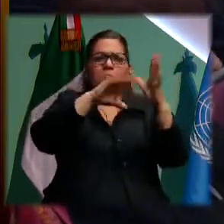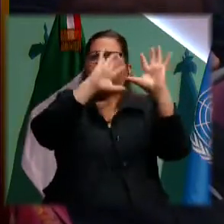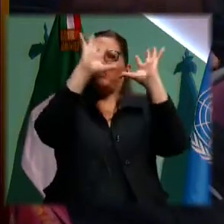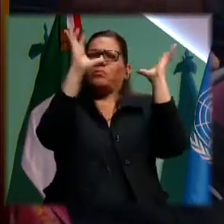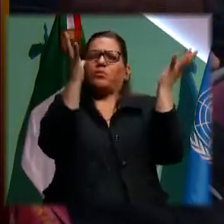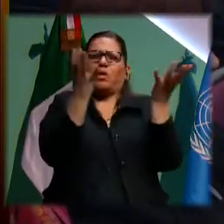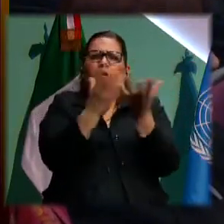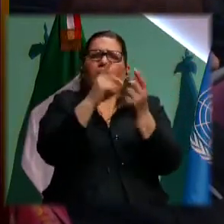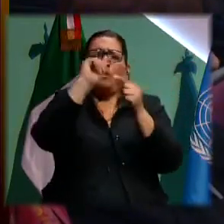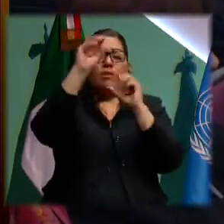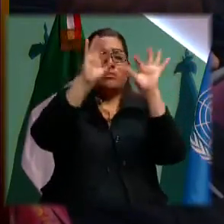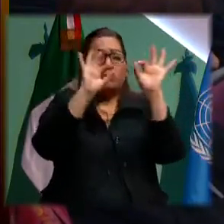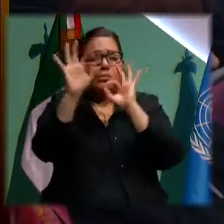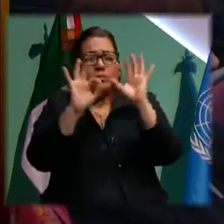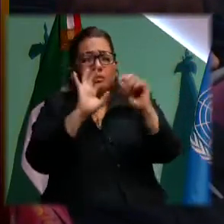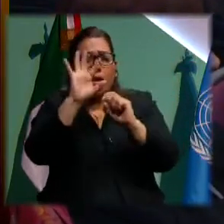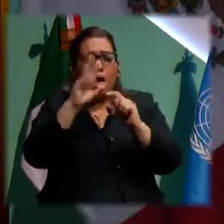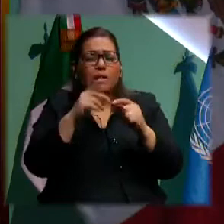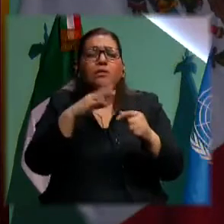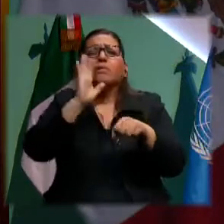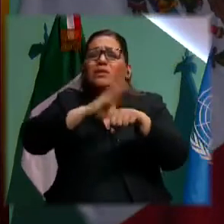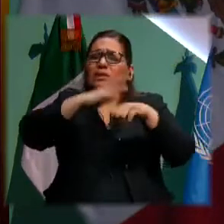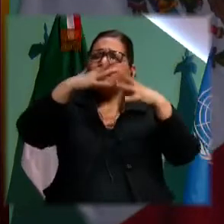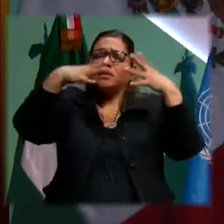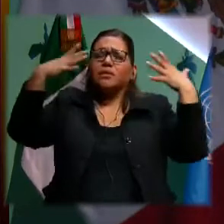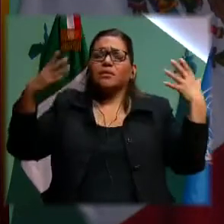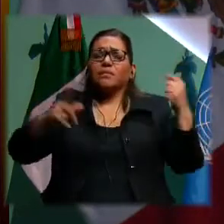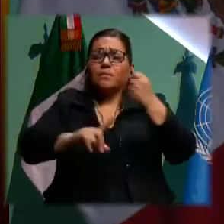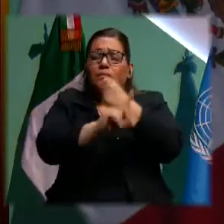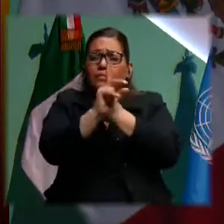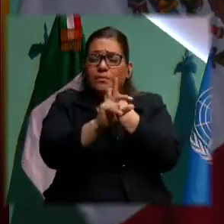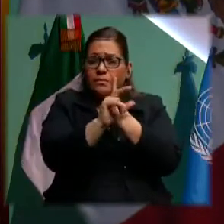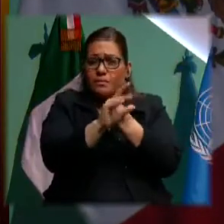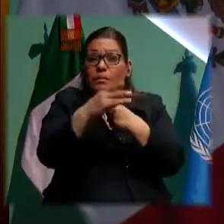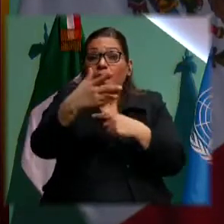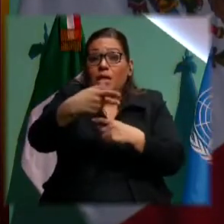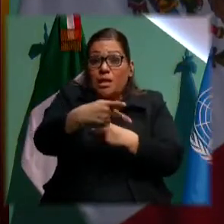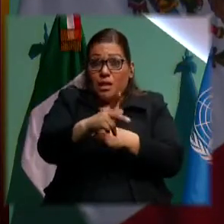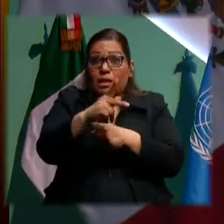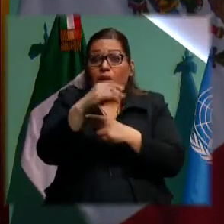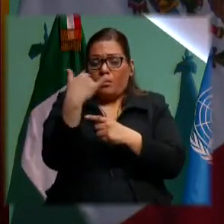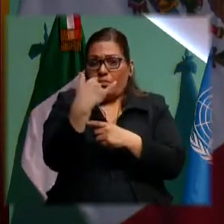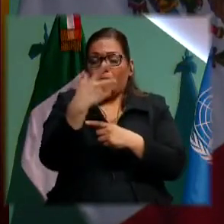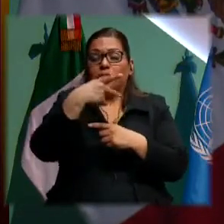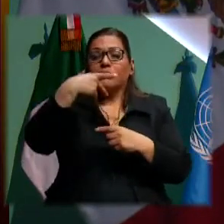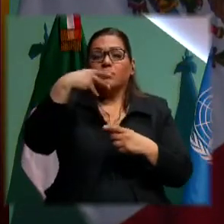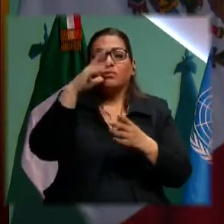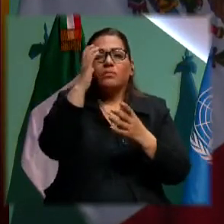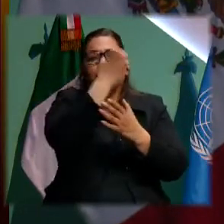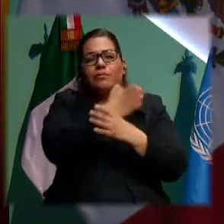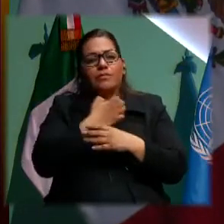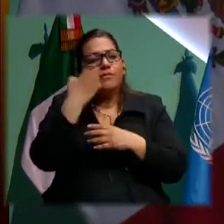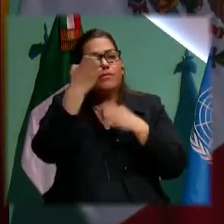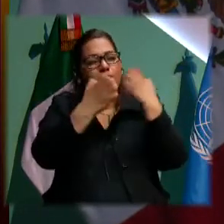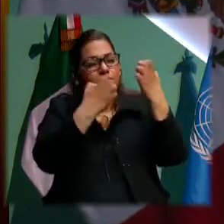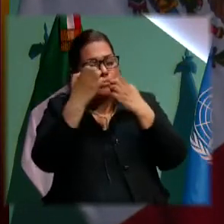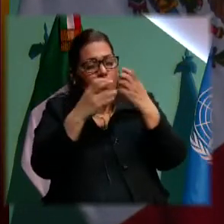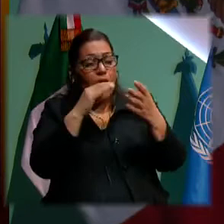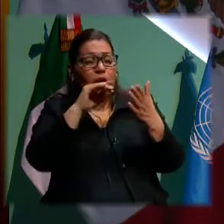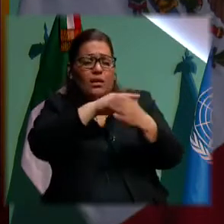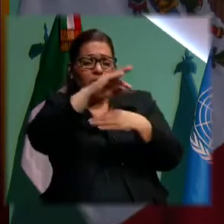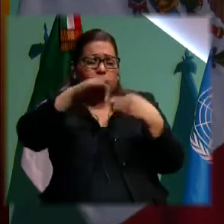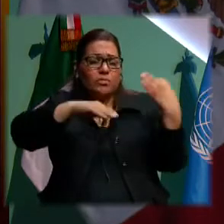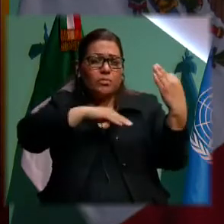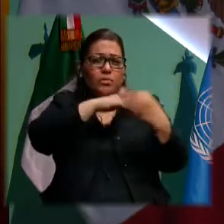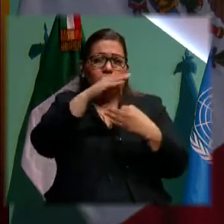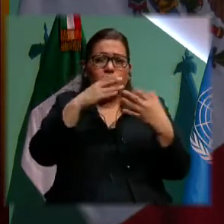calls upon us to look at each of these elements and ensure that we are working hard to make it part